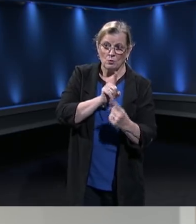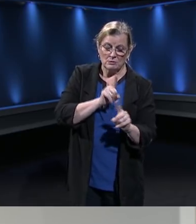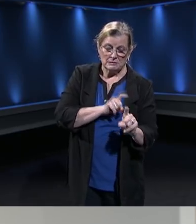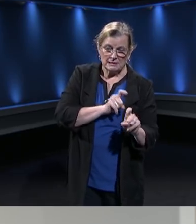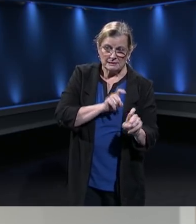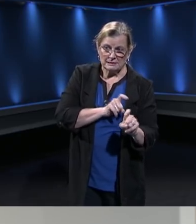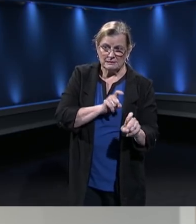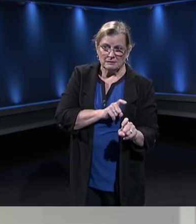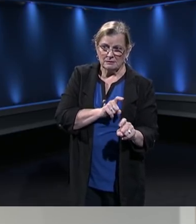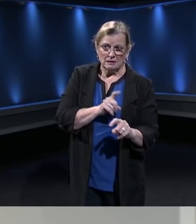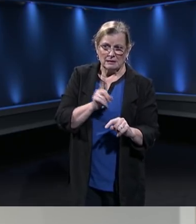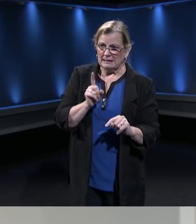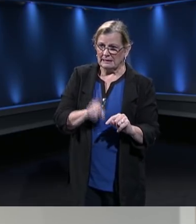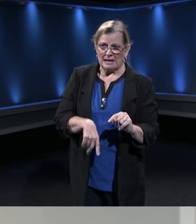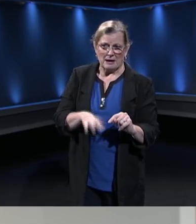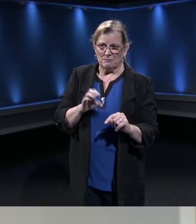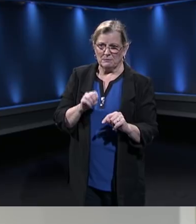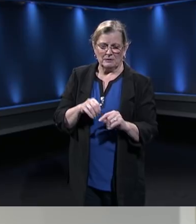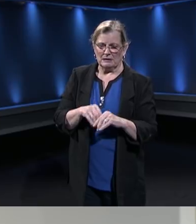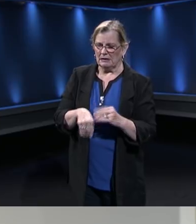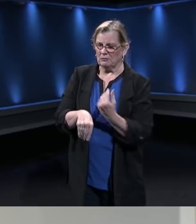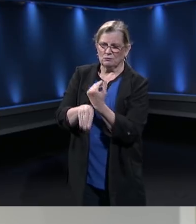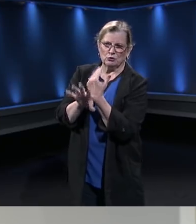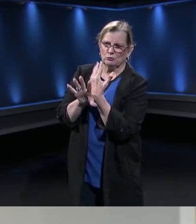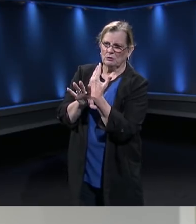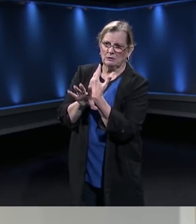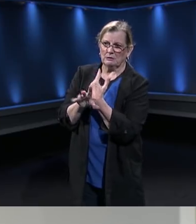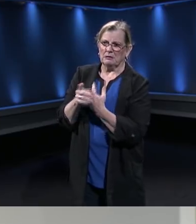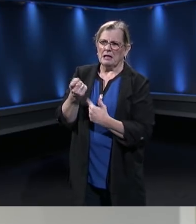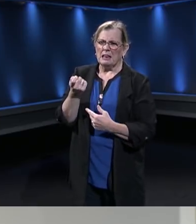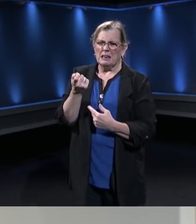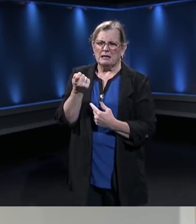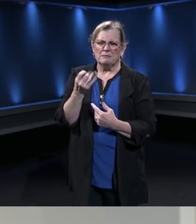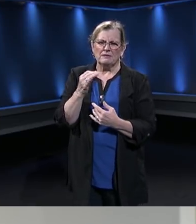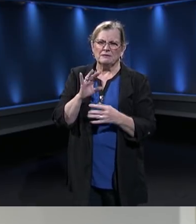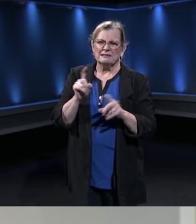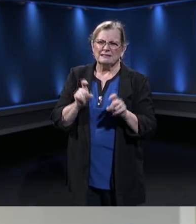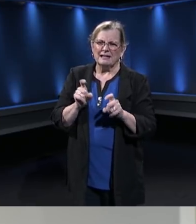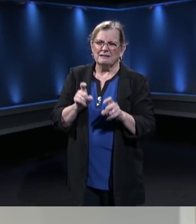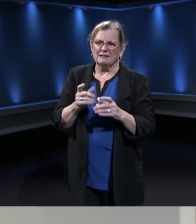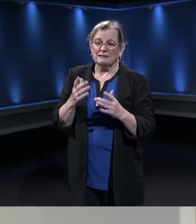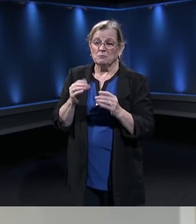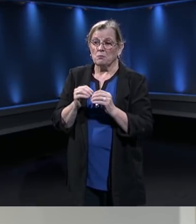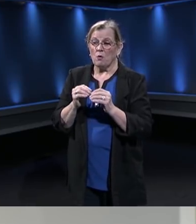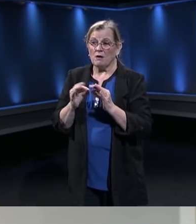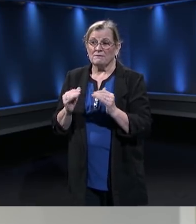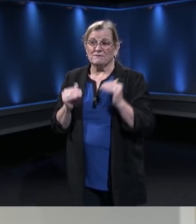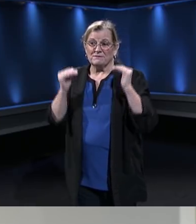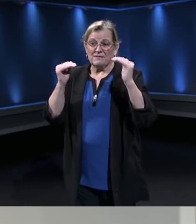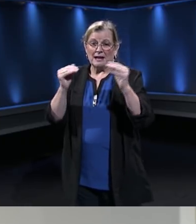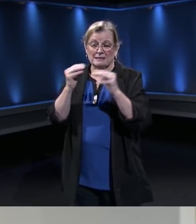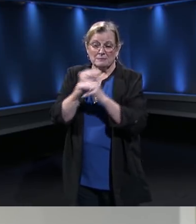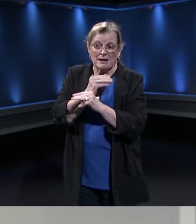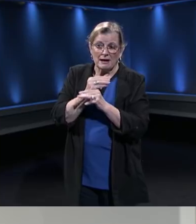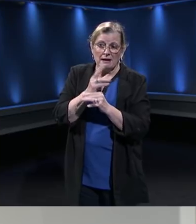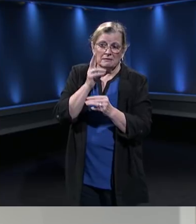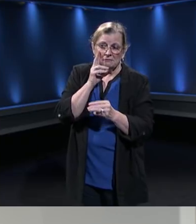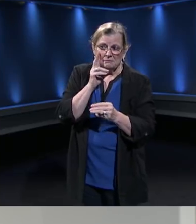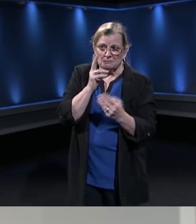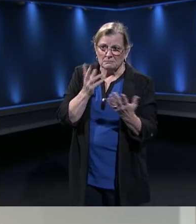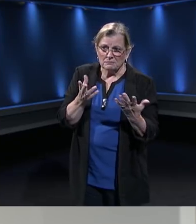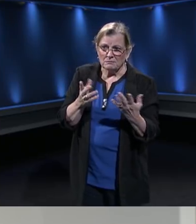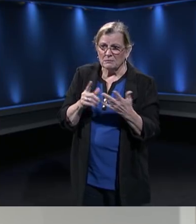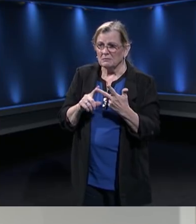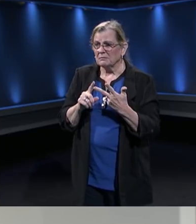virtually. We've also done a little bit of testing around advanced math that we've had to do. And we are